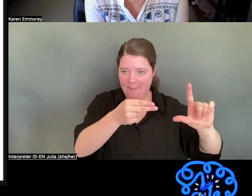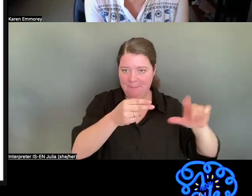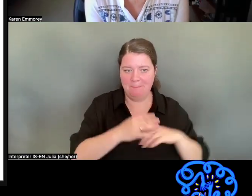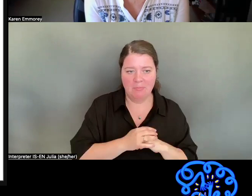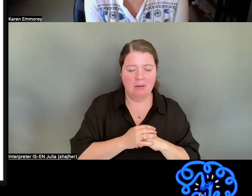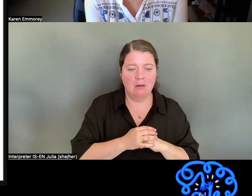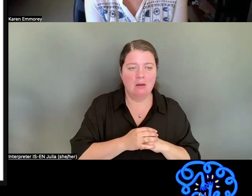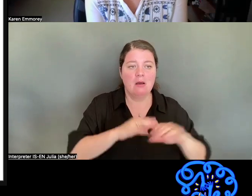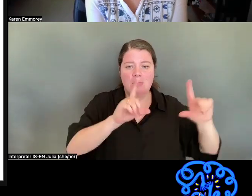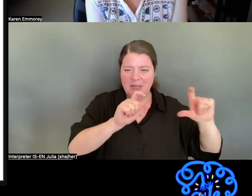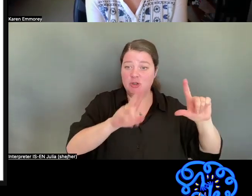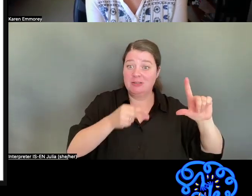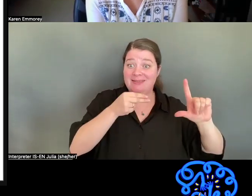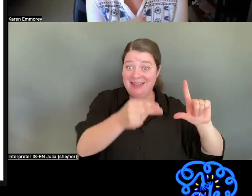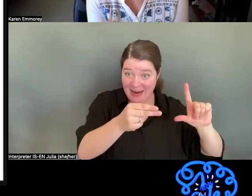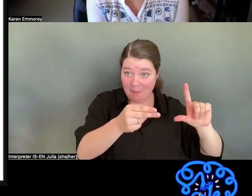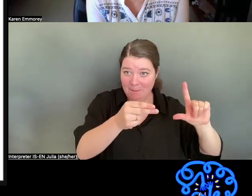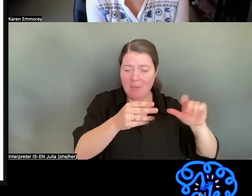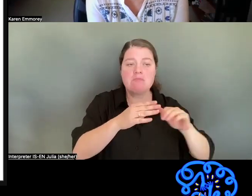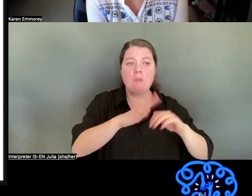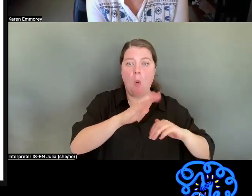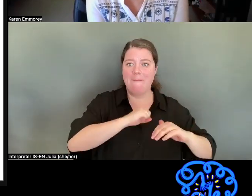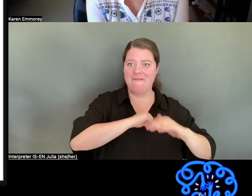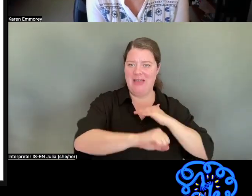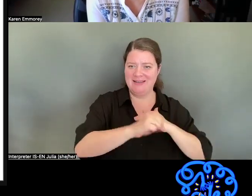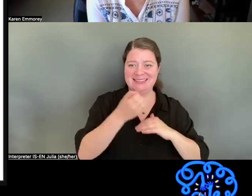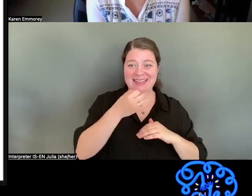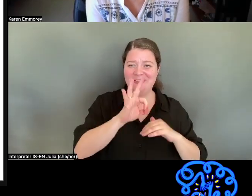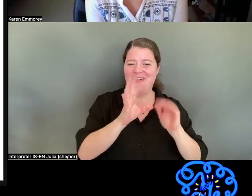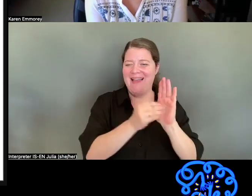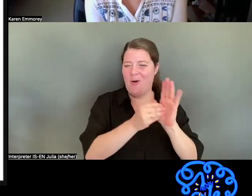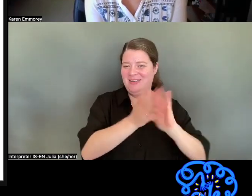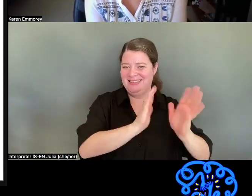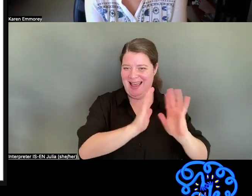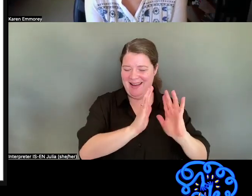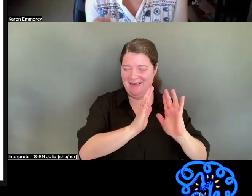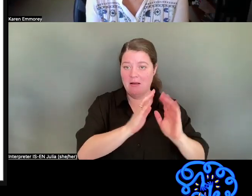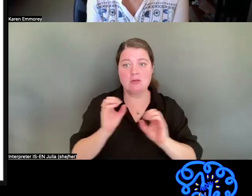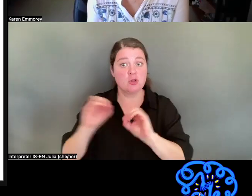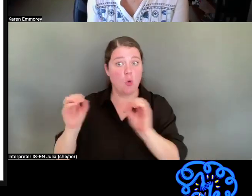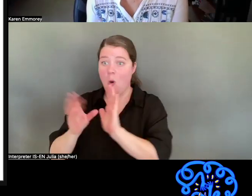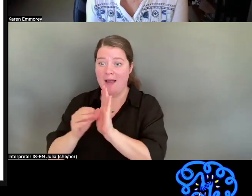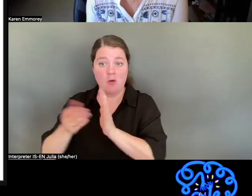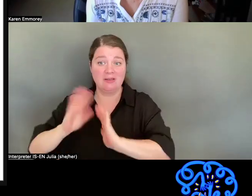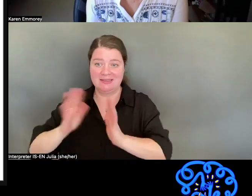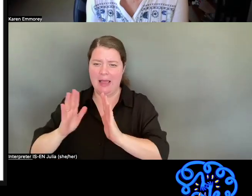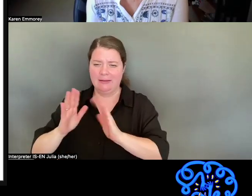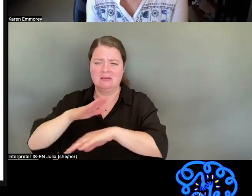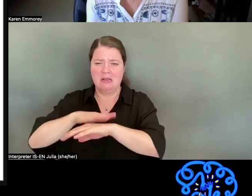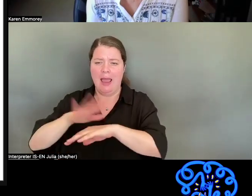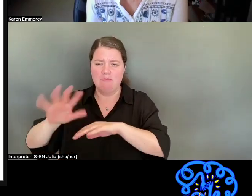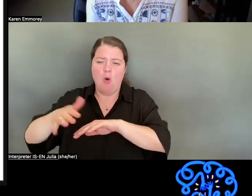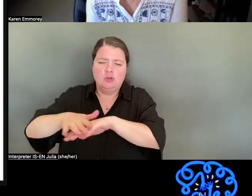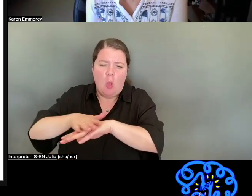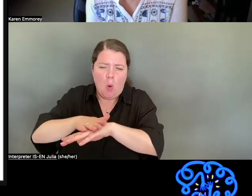are named faster if they are named with iconic signs than with non-iconic signs. So